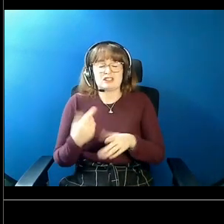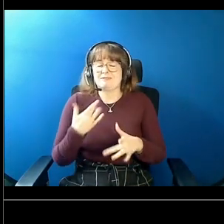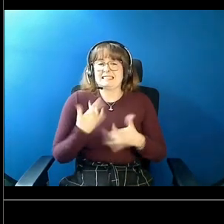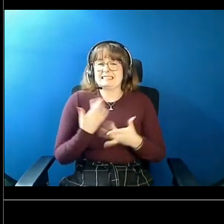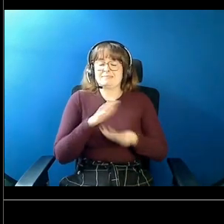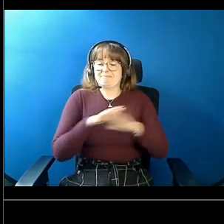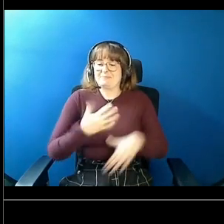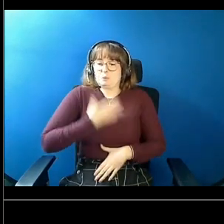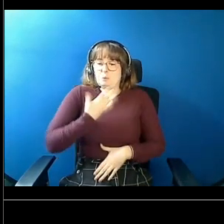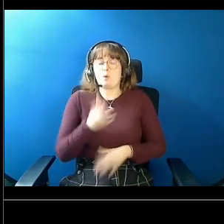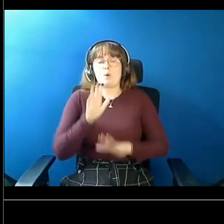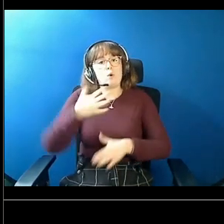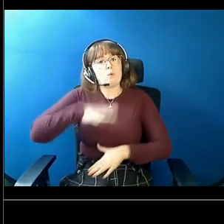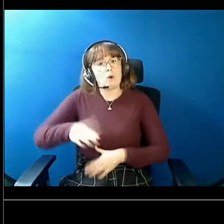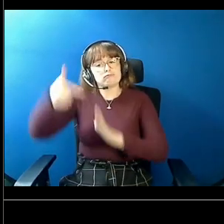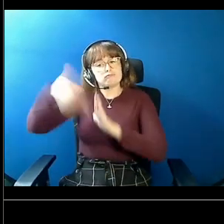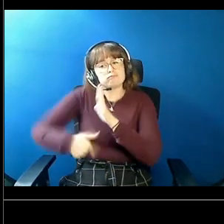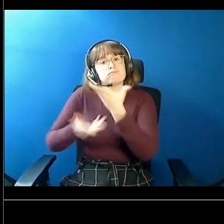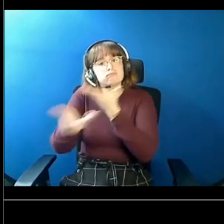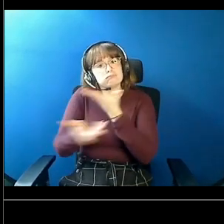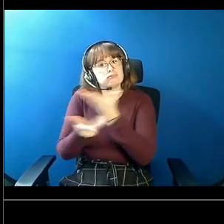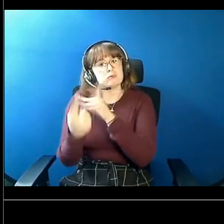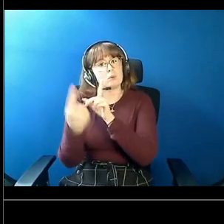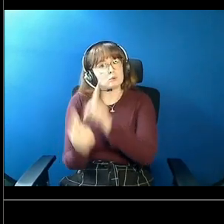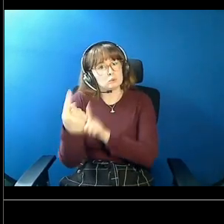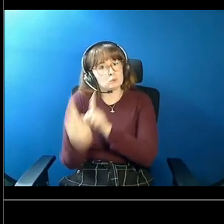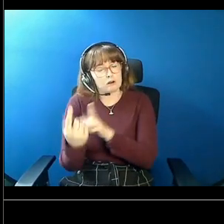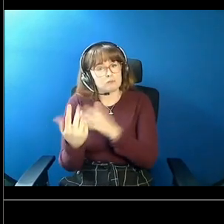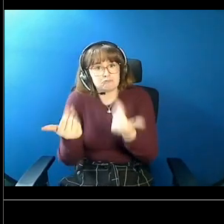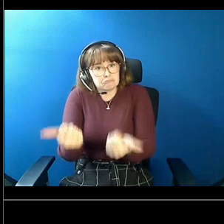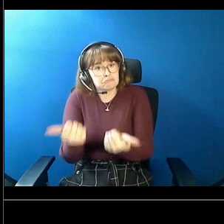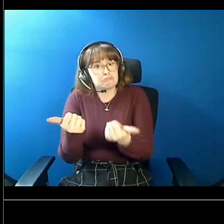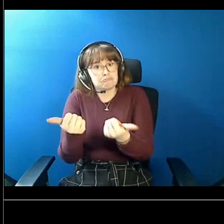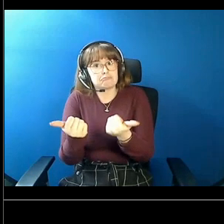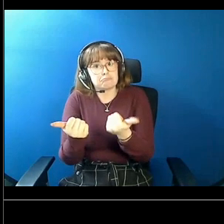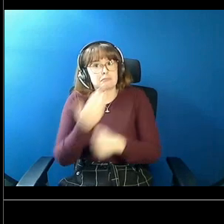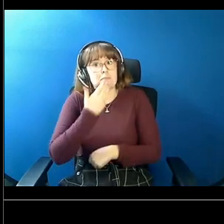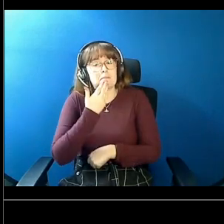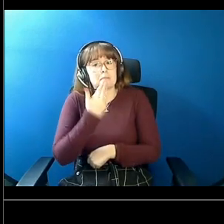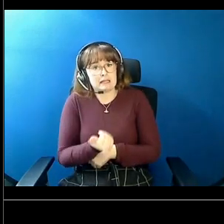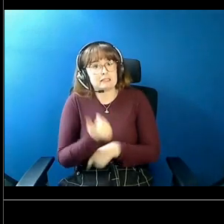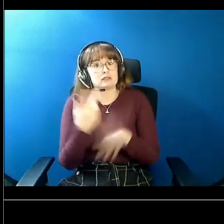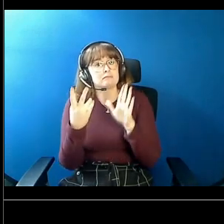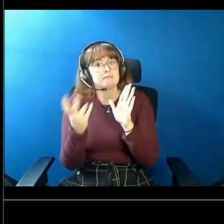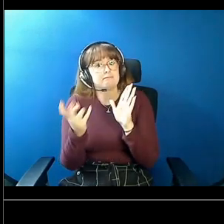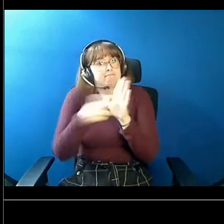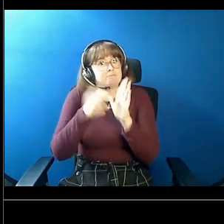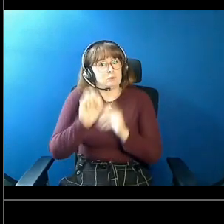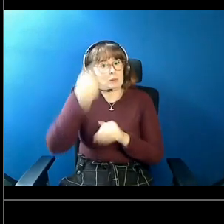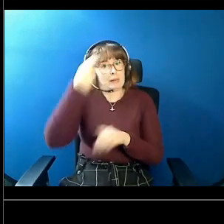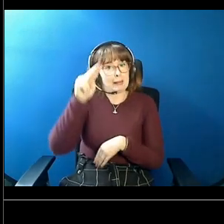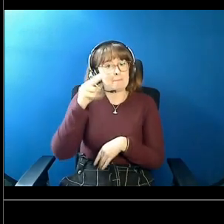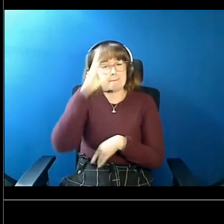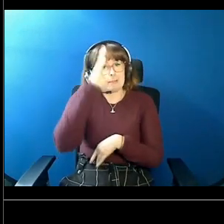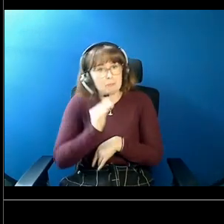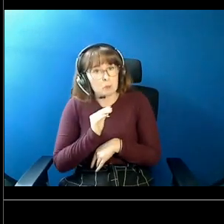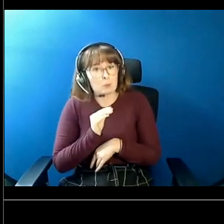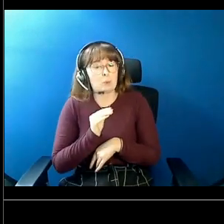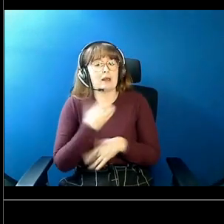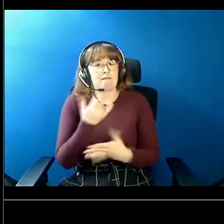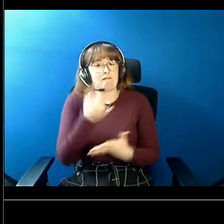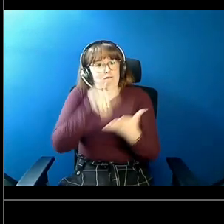more of an in-depth conversation with any of us, feel free to register your interest with the form in the